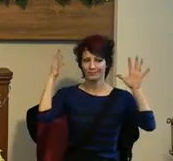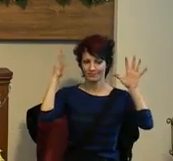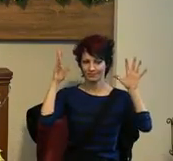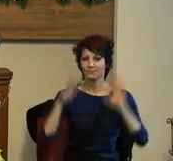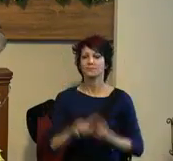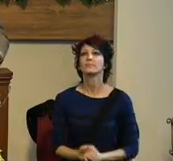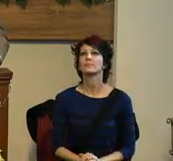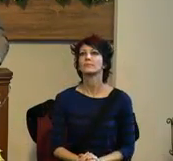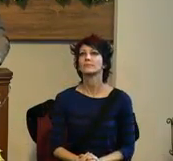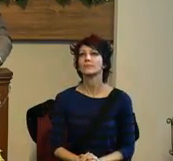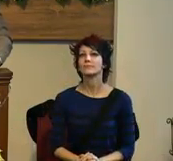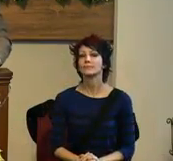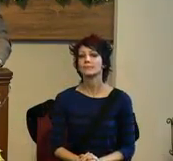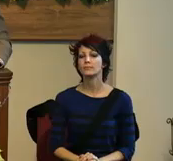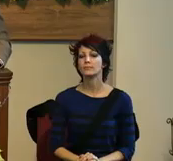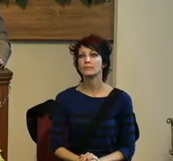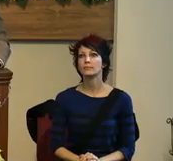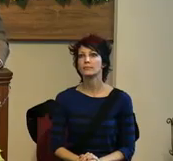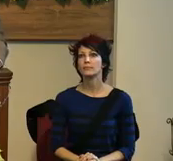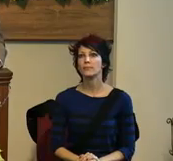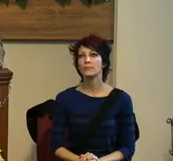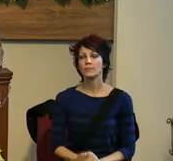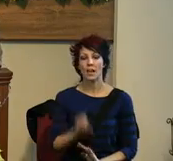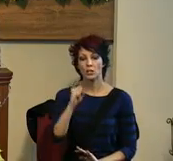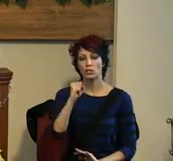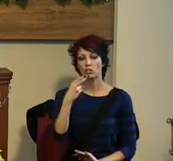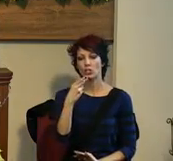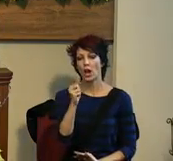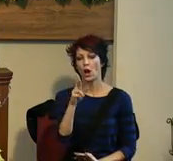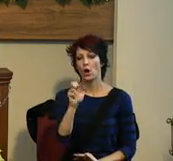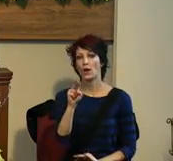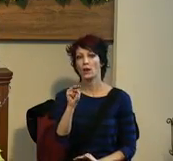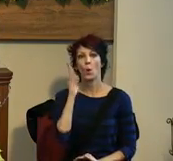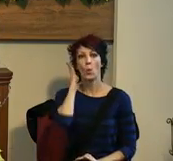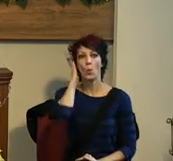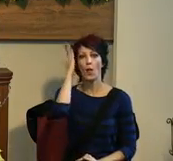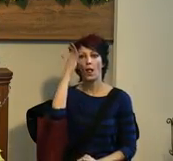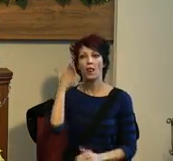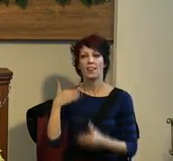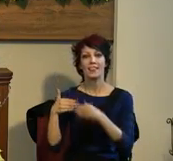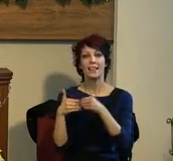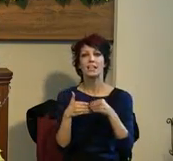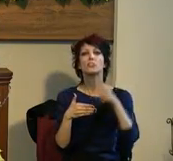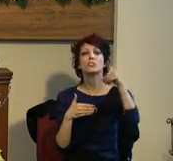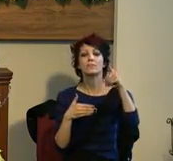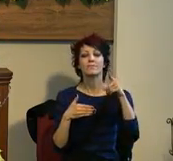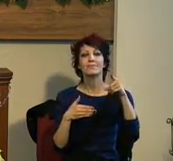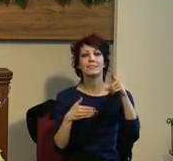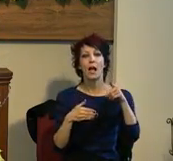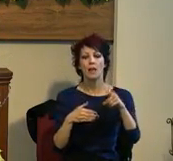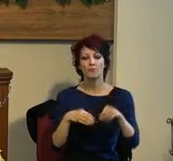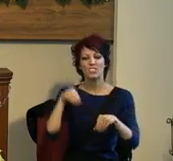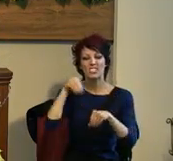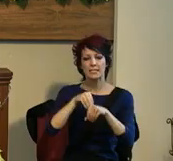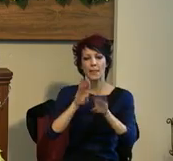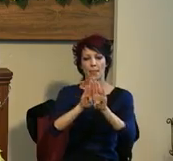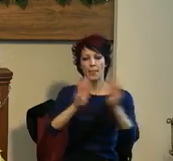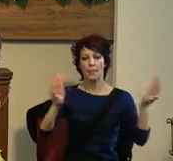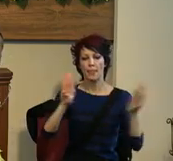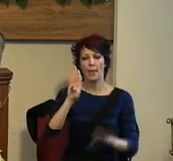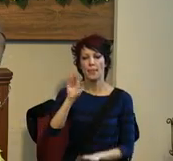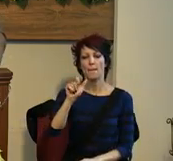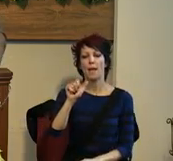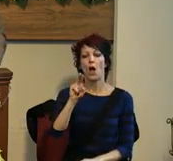that uh Cherry will be leading that group and Cherry's up in the balcony this morning and so if you would like more information please do see